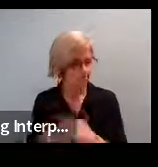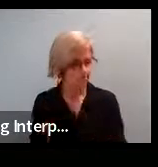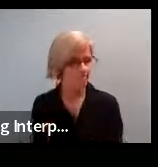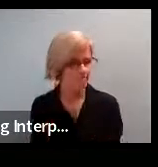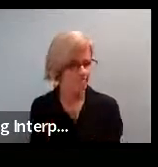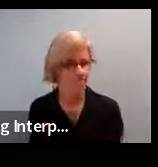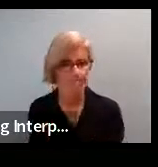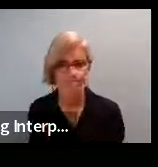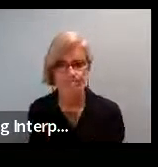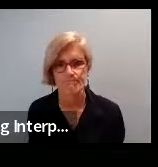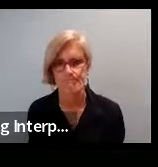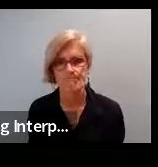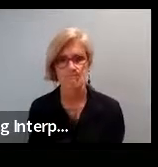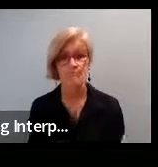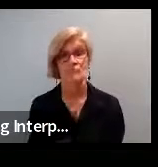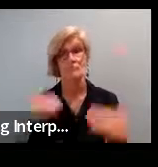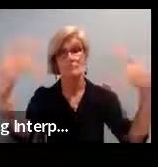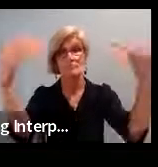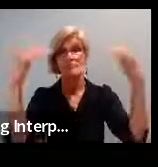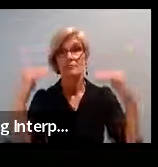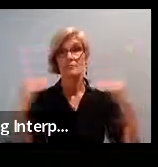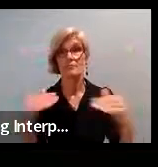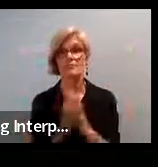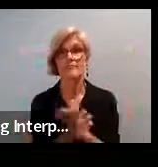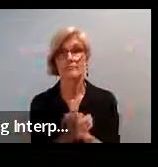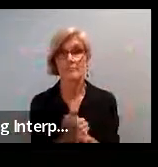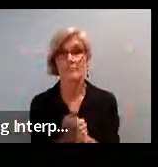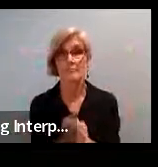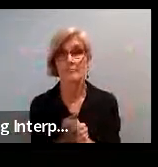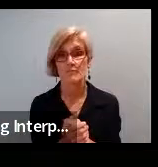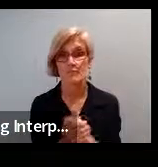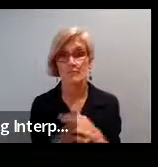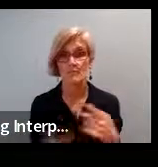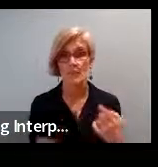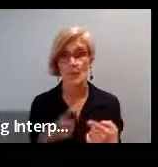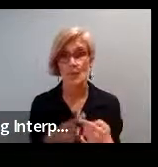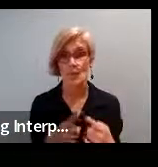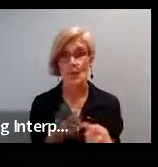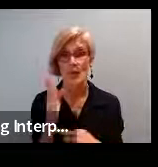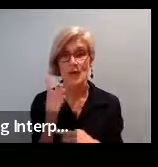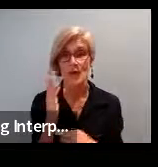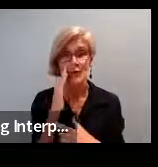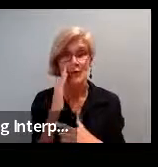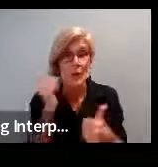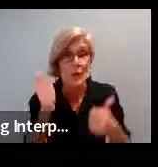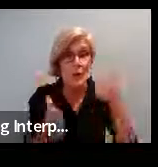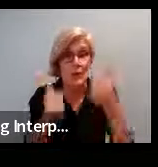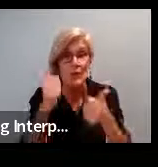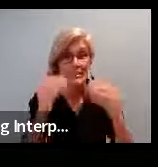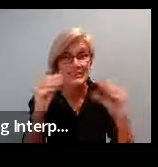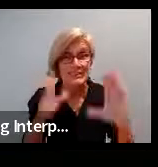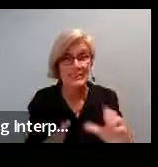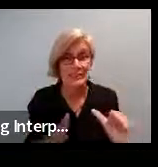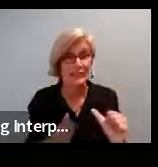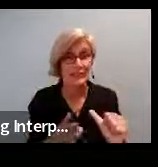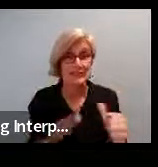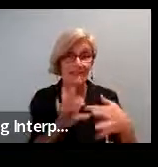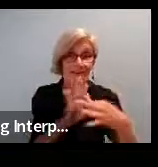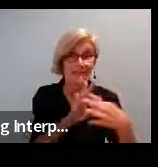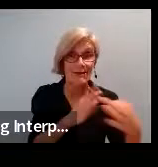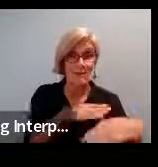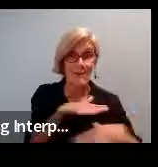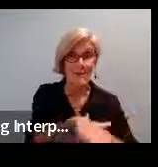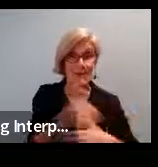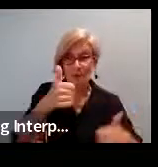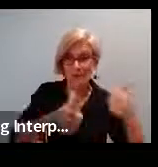All right, next question. When will we know what teachers are assigned to my child? One of the biggest questions. August